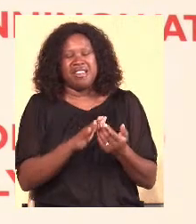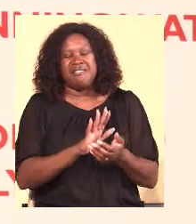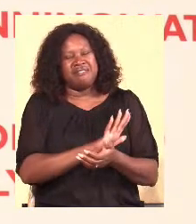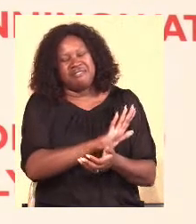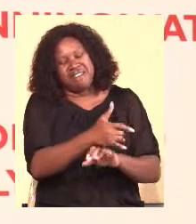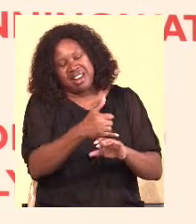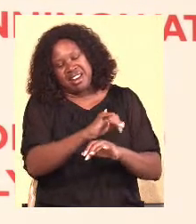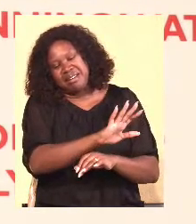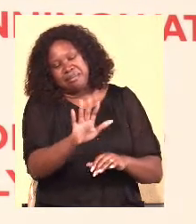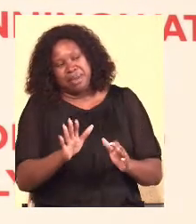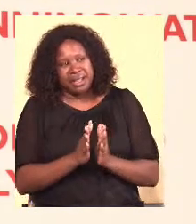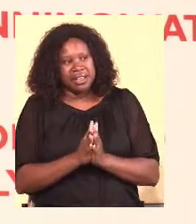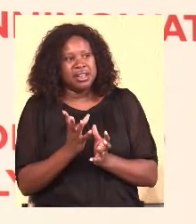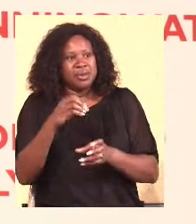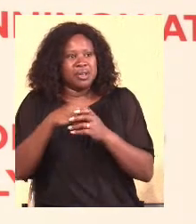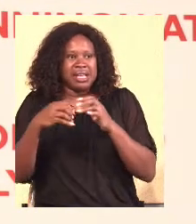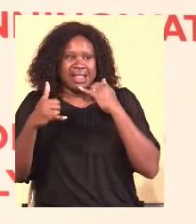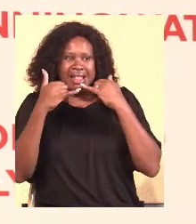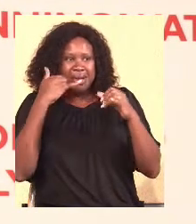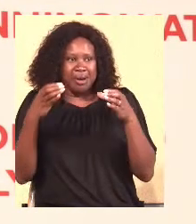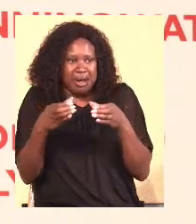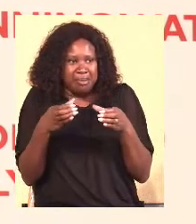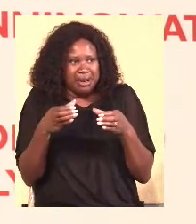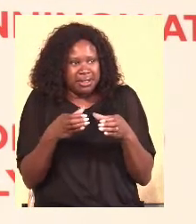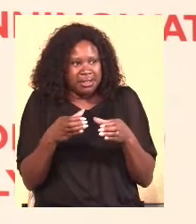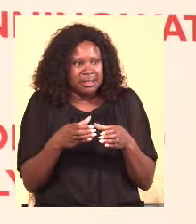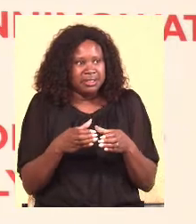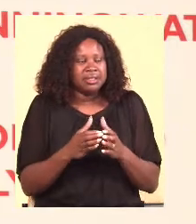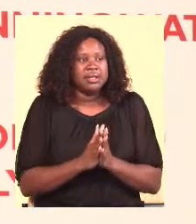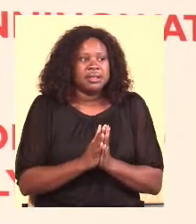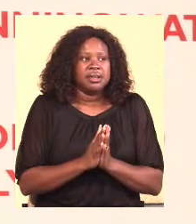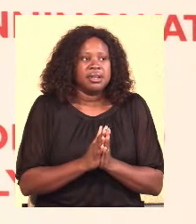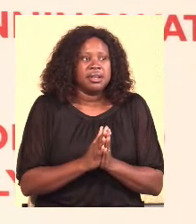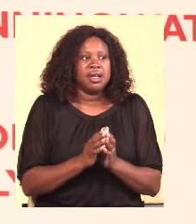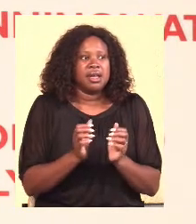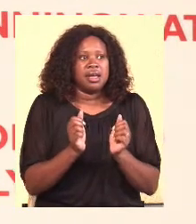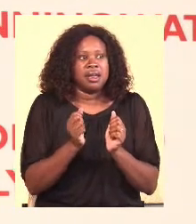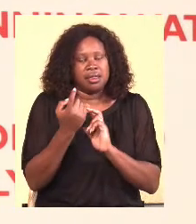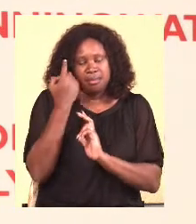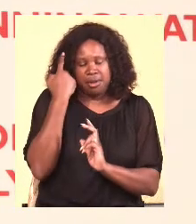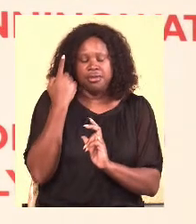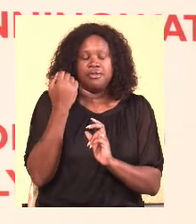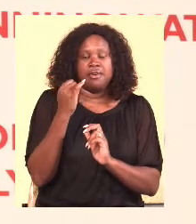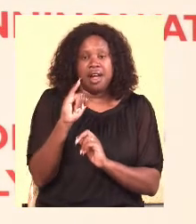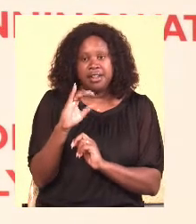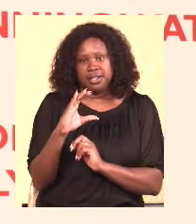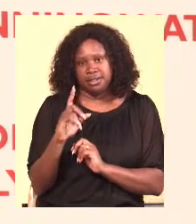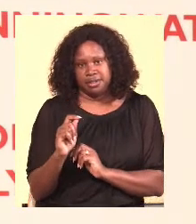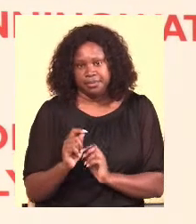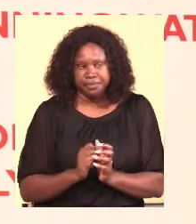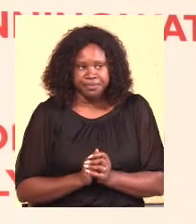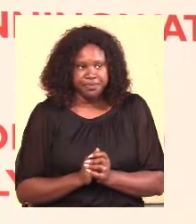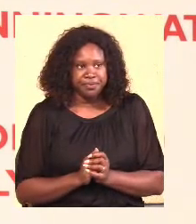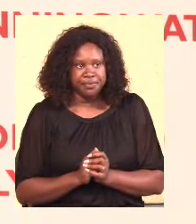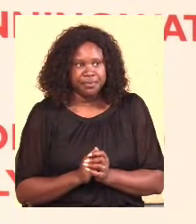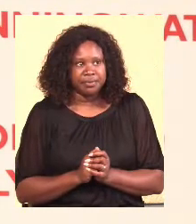also our telecommunication companies, and in line with that is the Ministry of ICT that we are